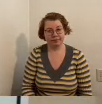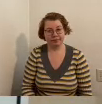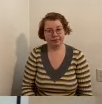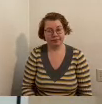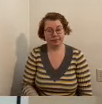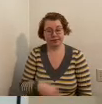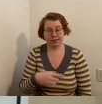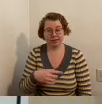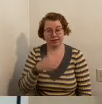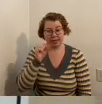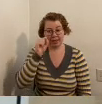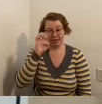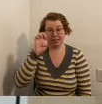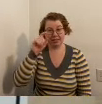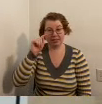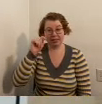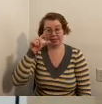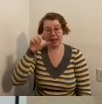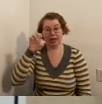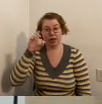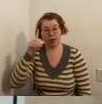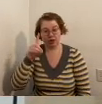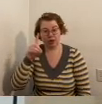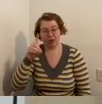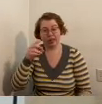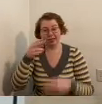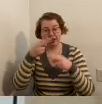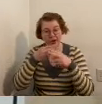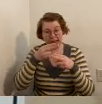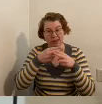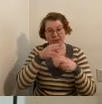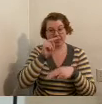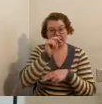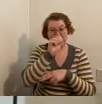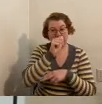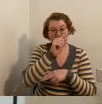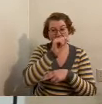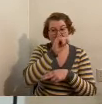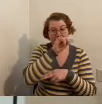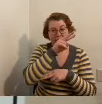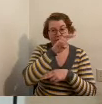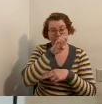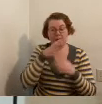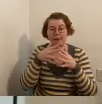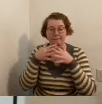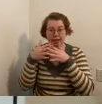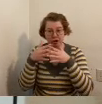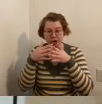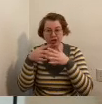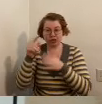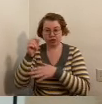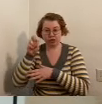They settled, and those were the Native American tribes.